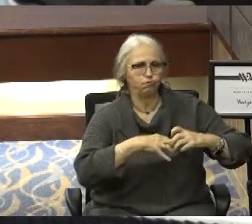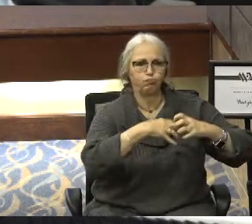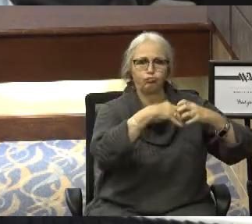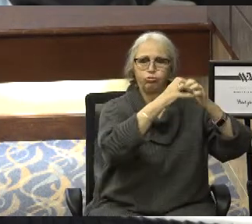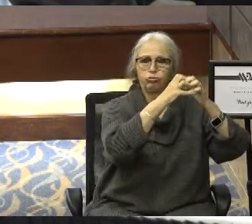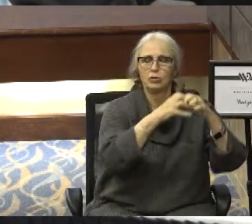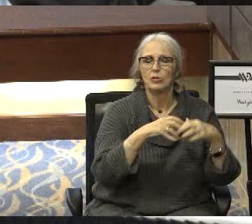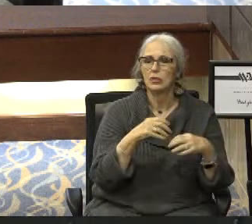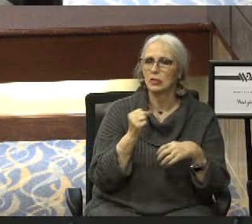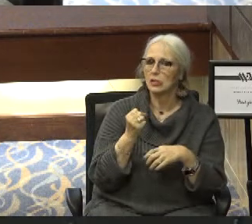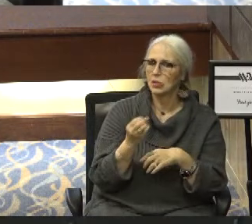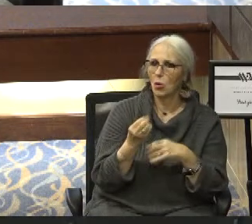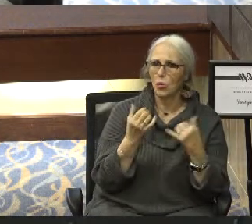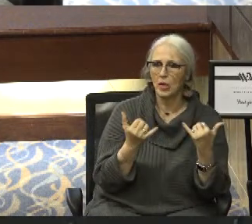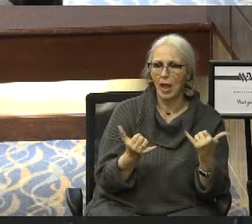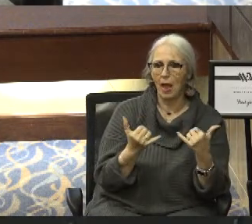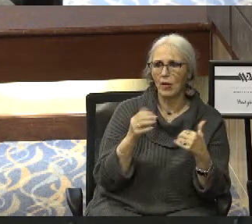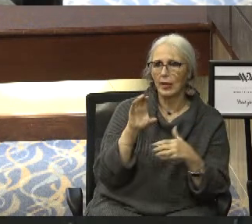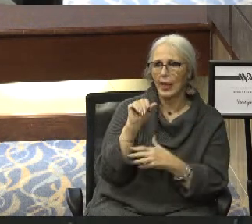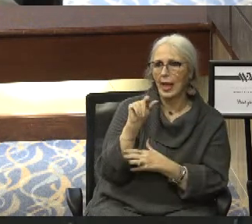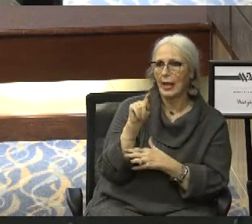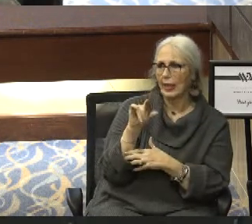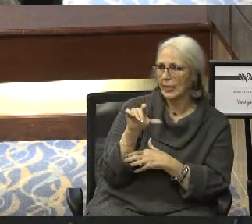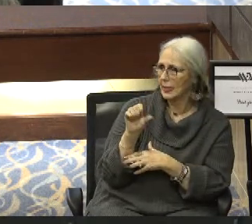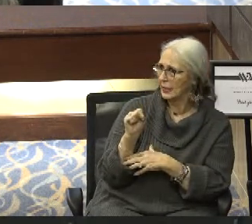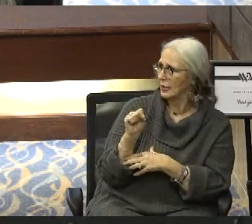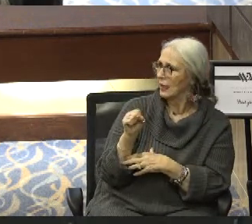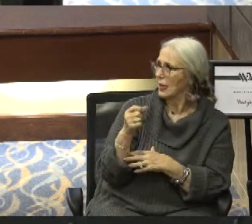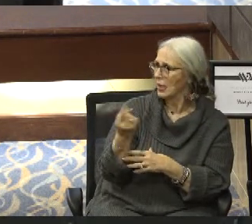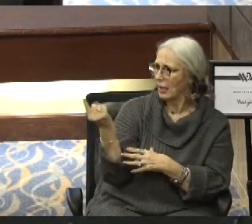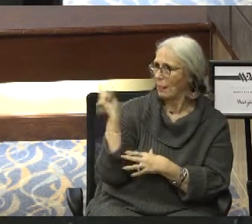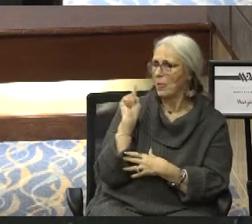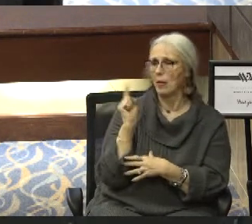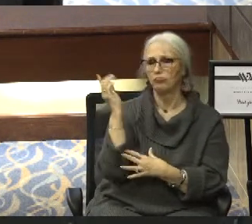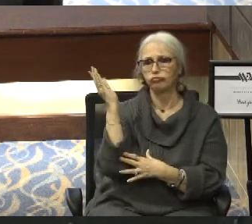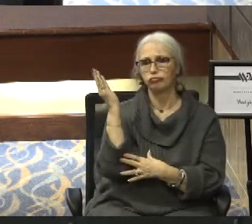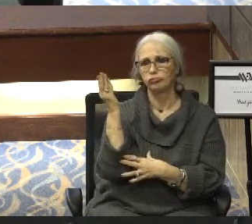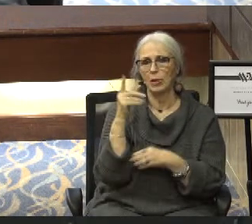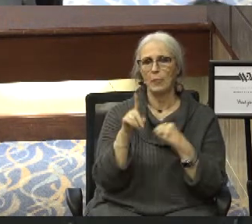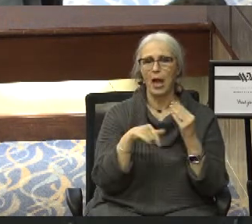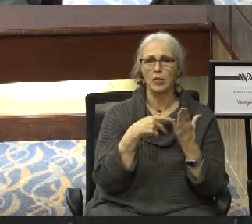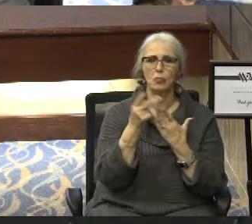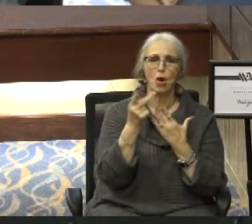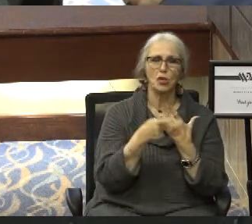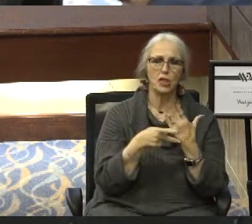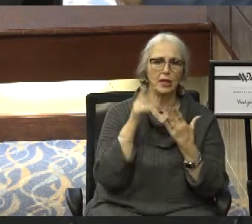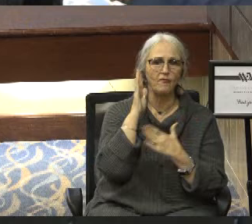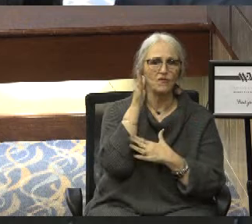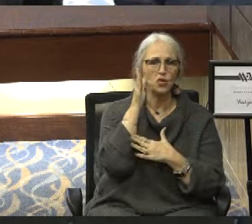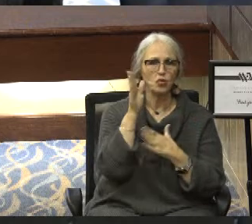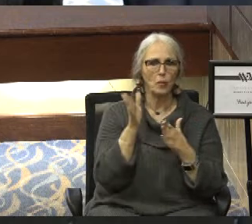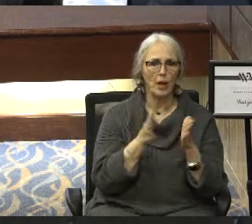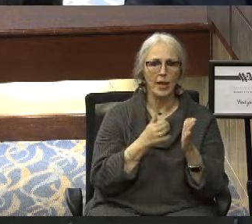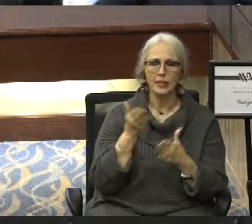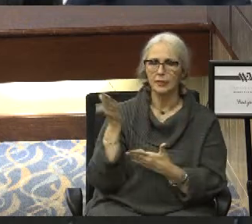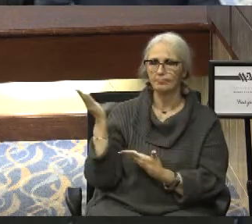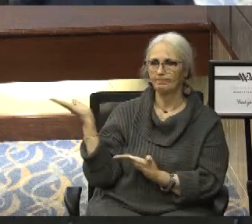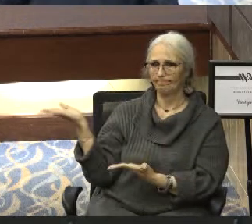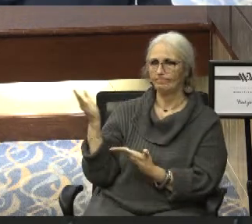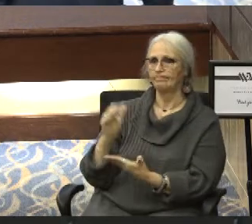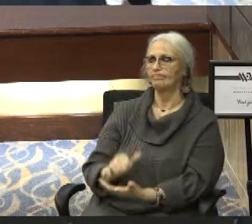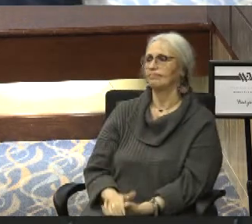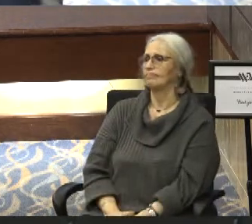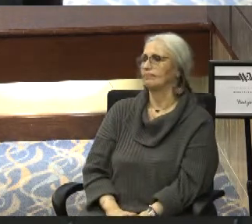this point, I believe, Mayor, we'll have the Catalyst team come up and give you an update on the project and their future plans. Great.